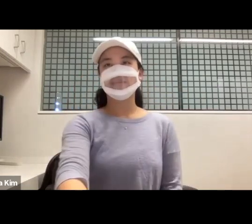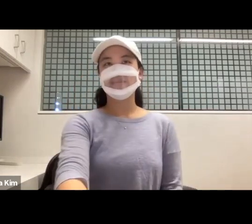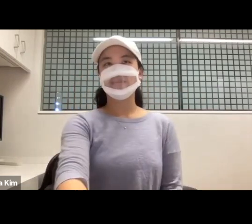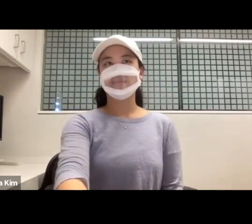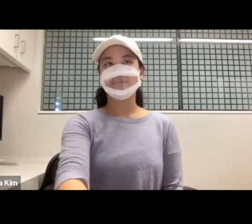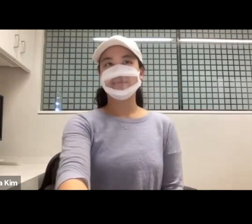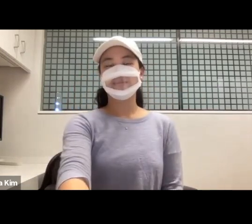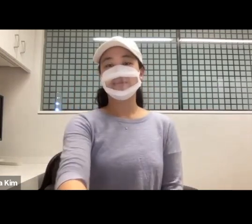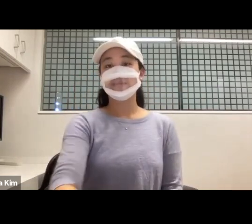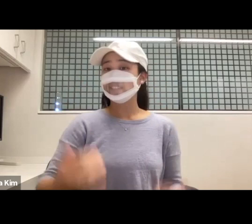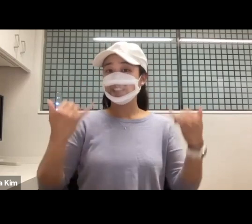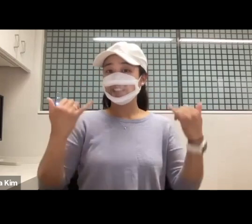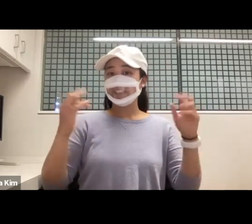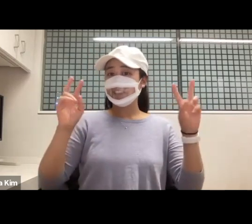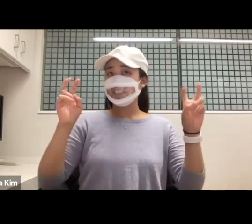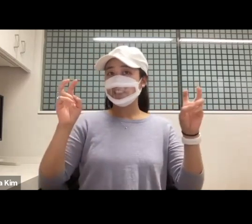neural mechanisms of learning.